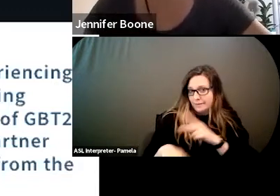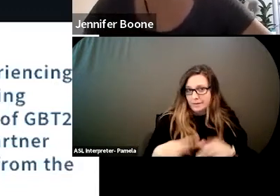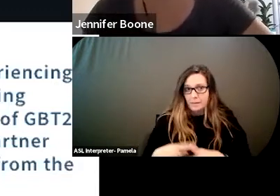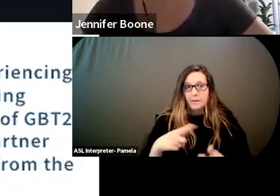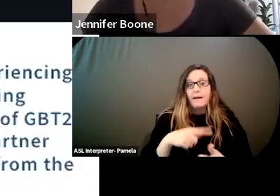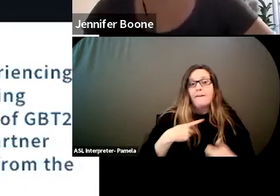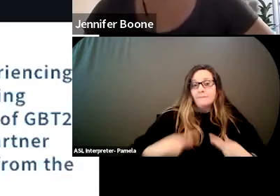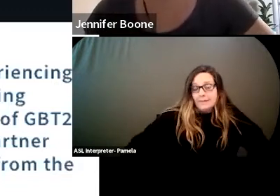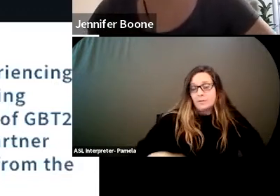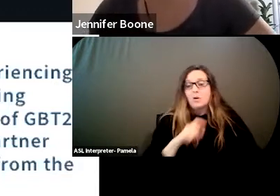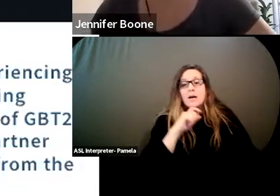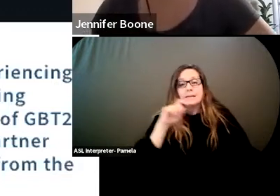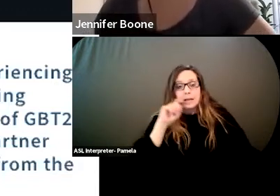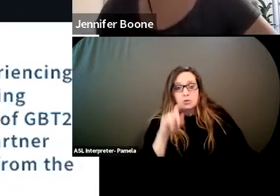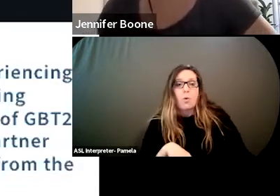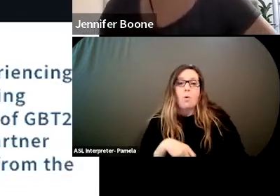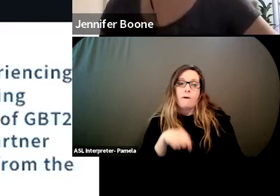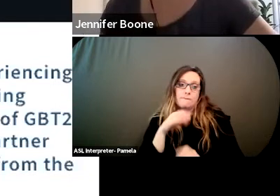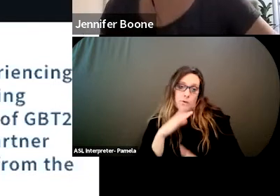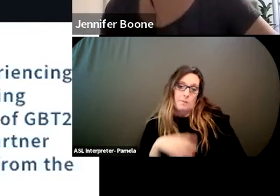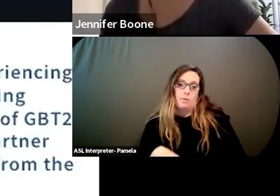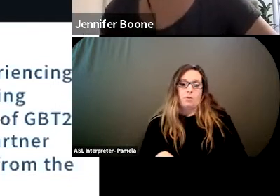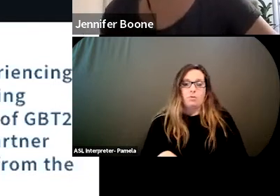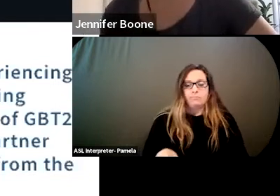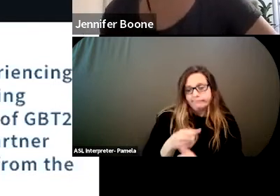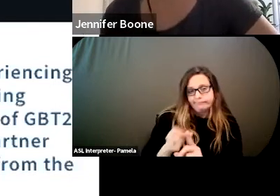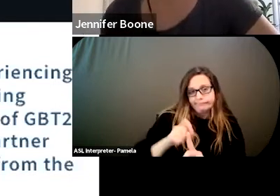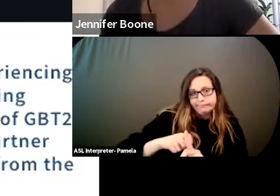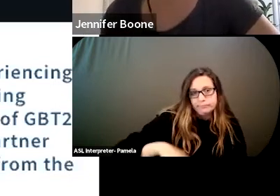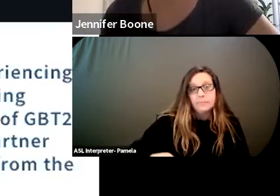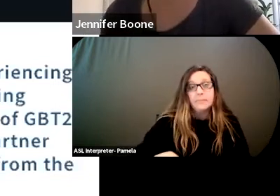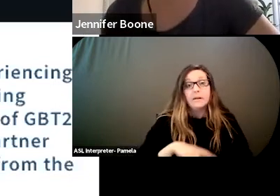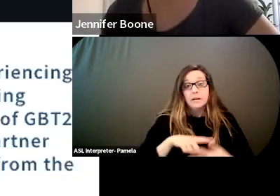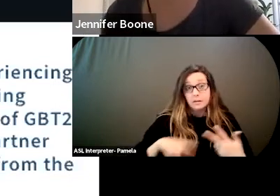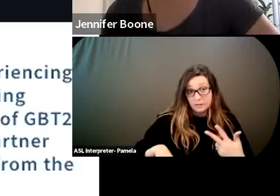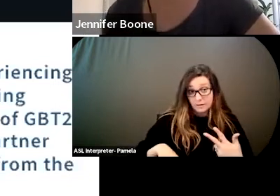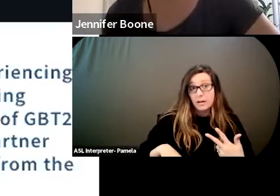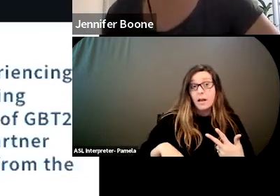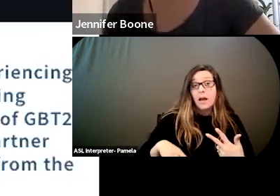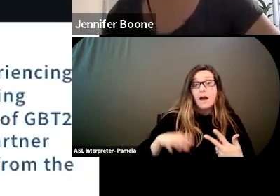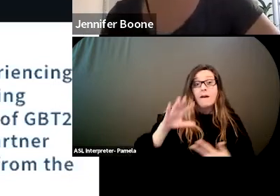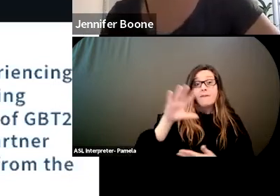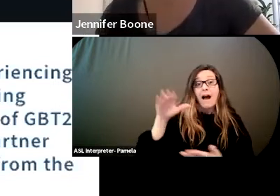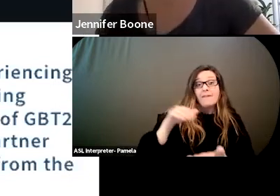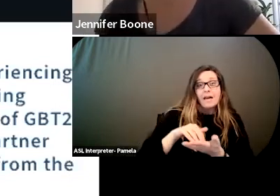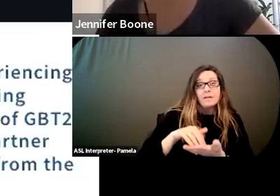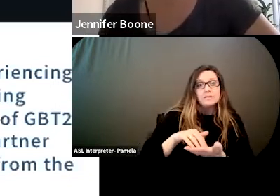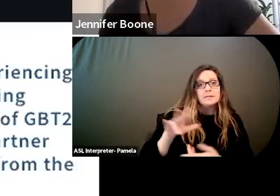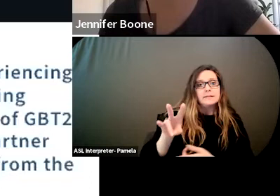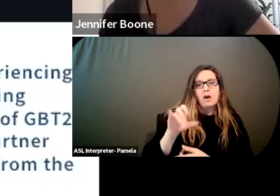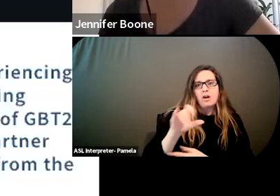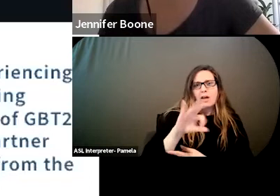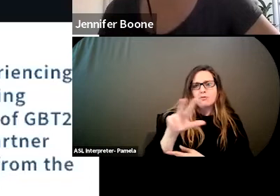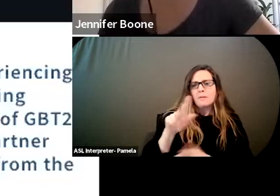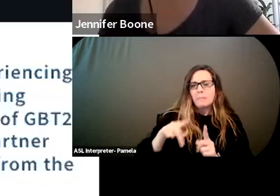verbal. So 5,997 people responded to these questions about whether they'd ever experienced